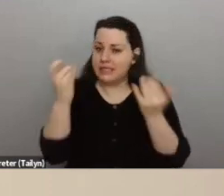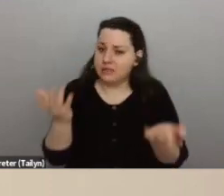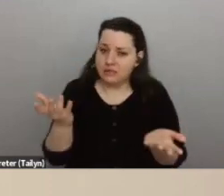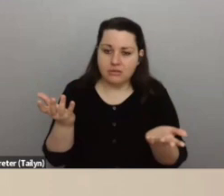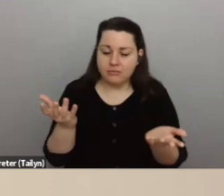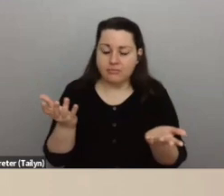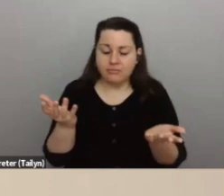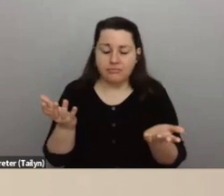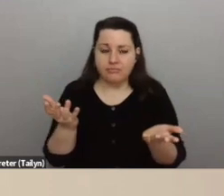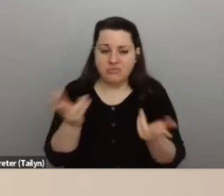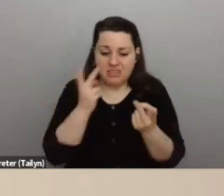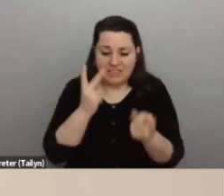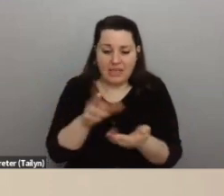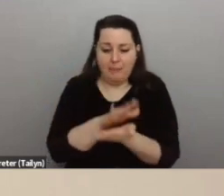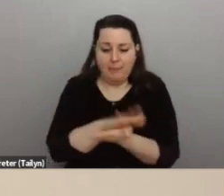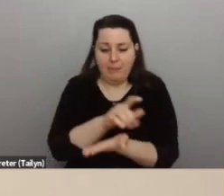on paper.